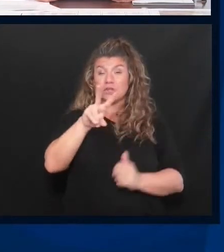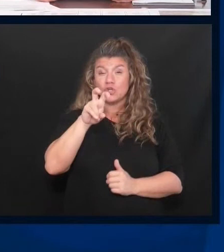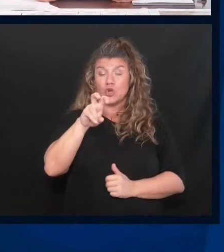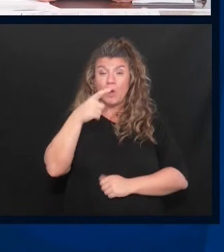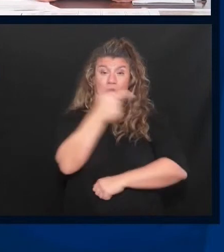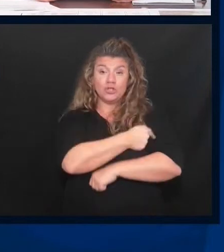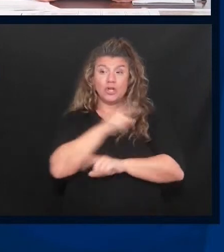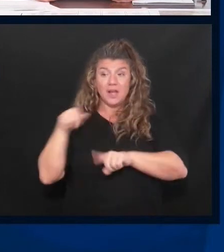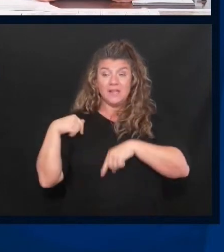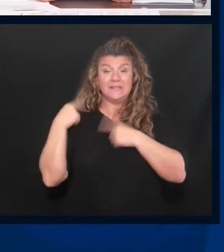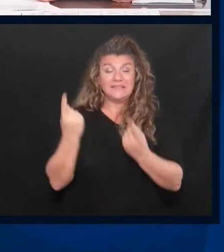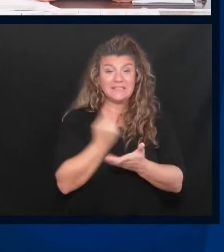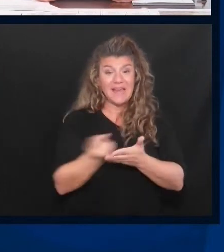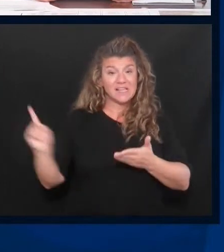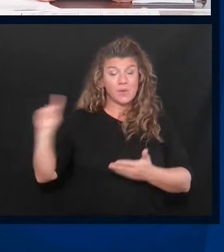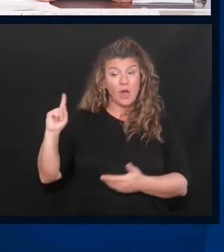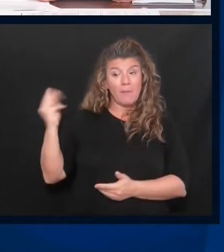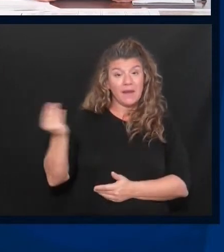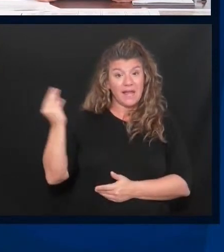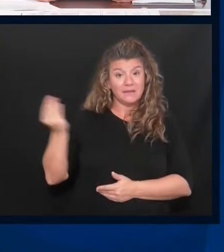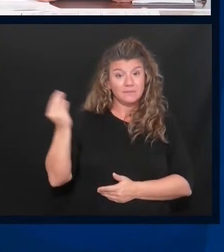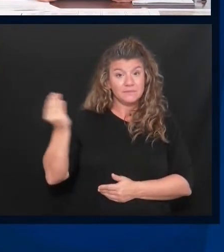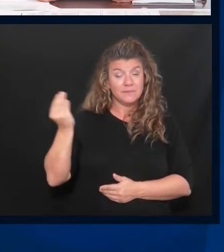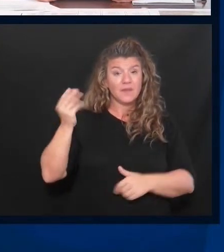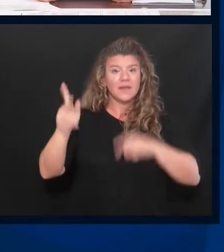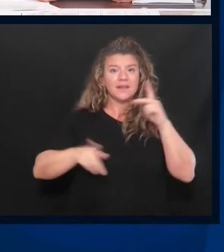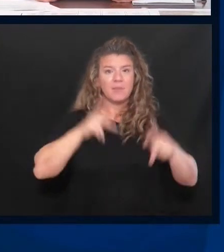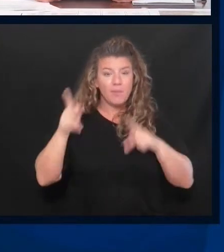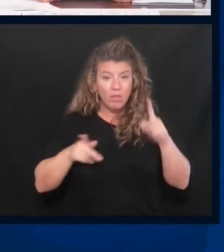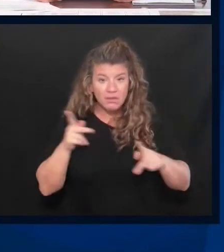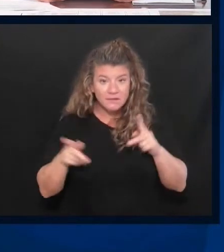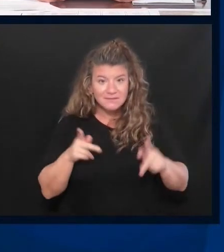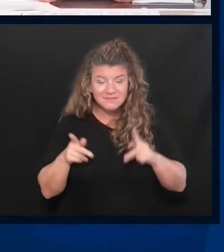shots since last Monday to people. We